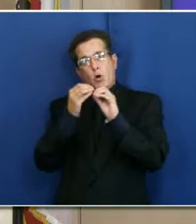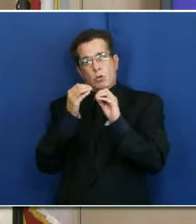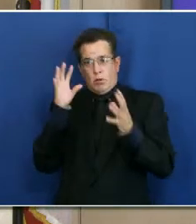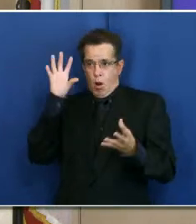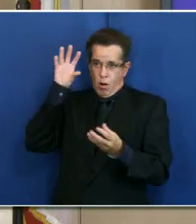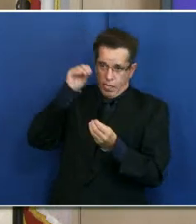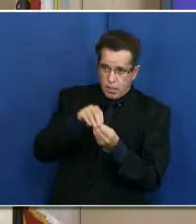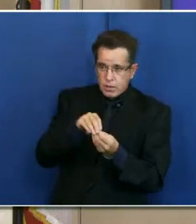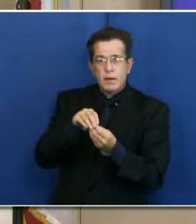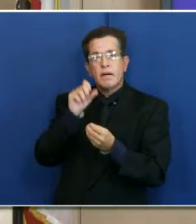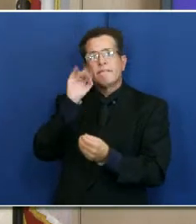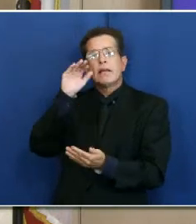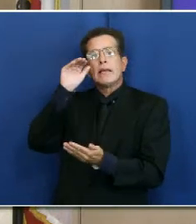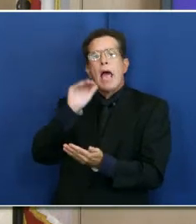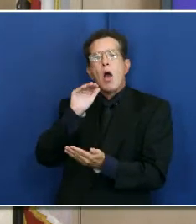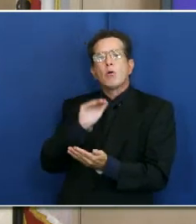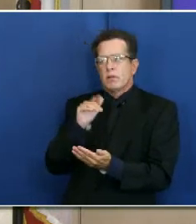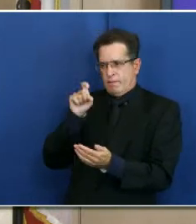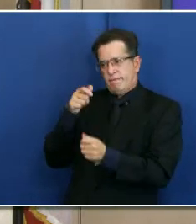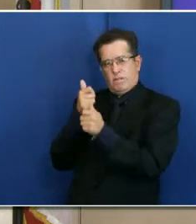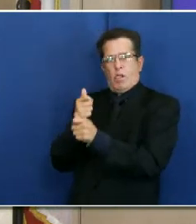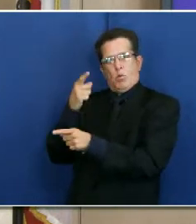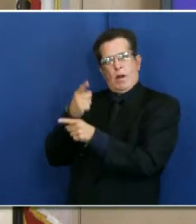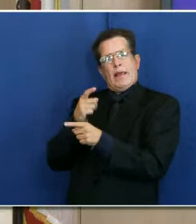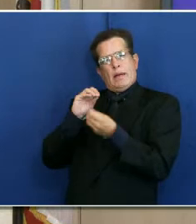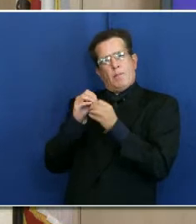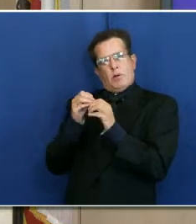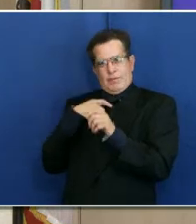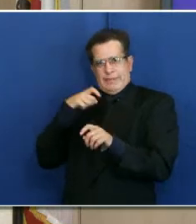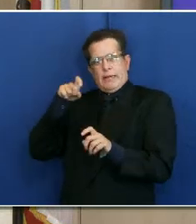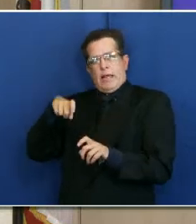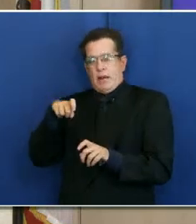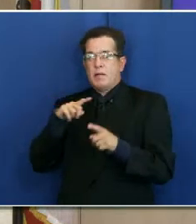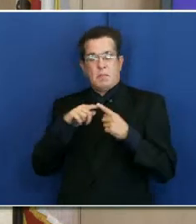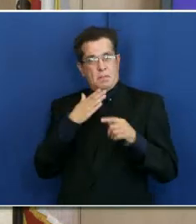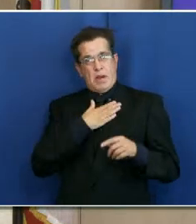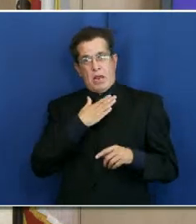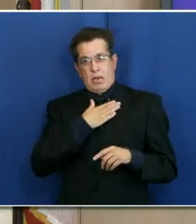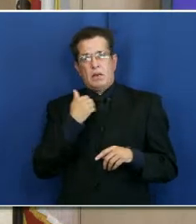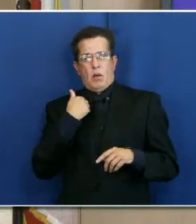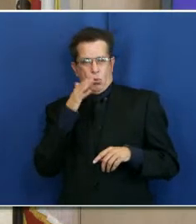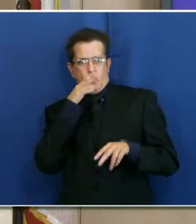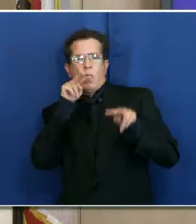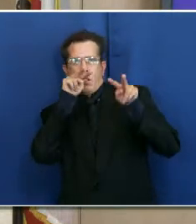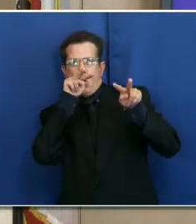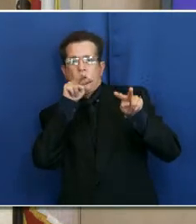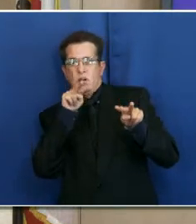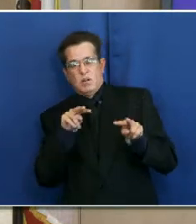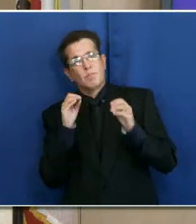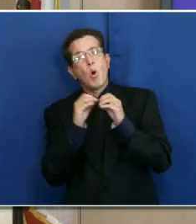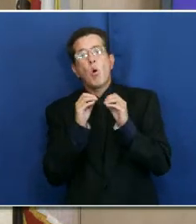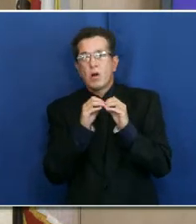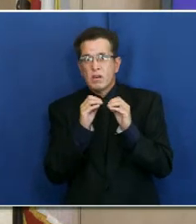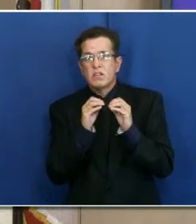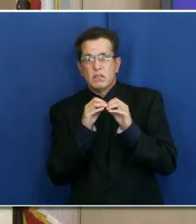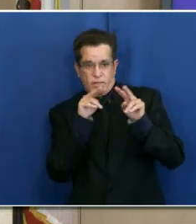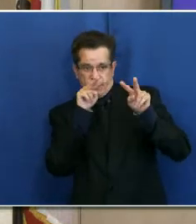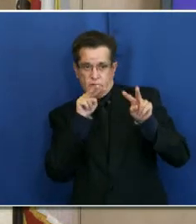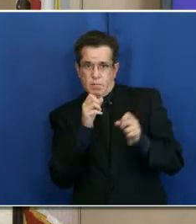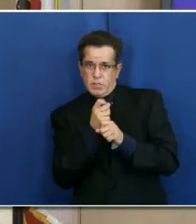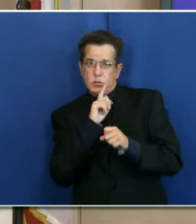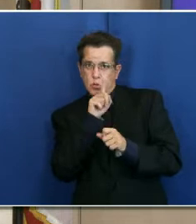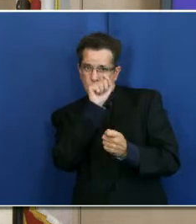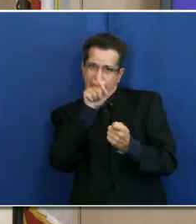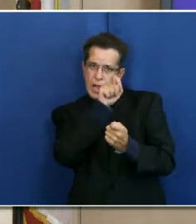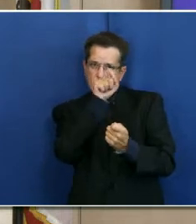community begins to go down. But I will look carefully at that, and again,